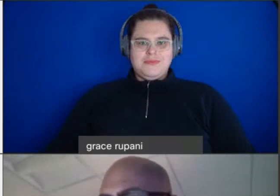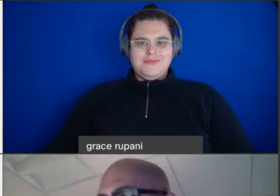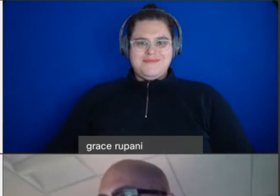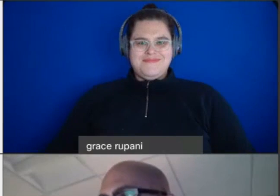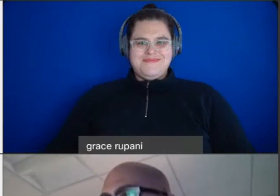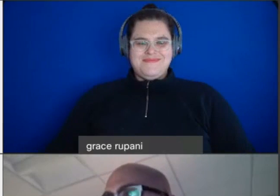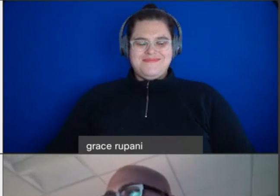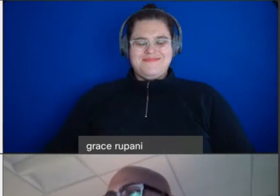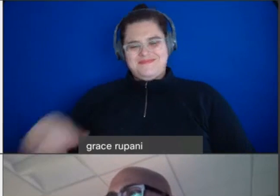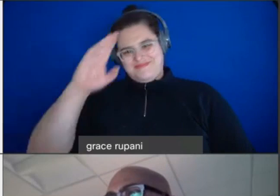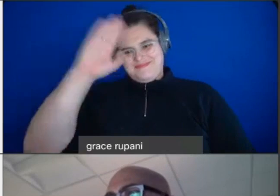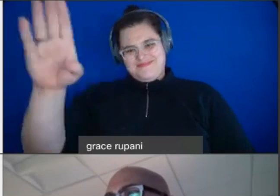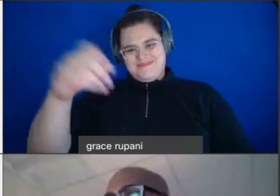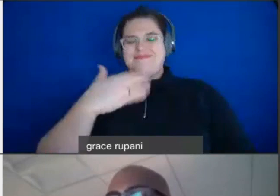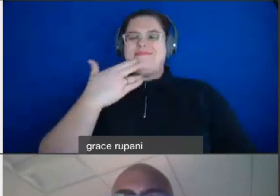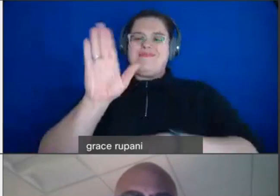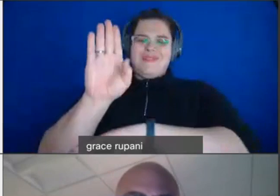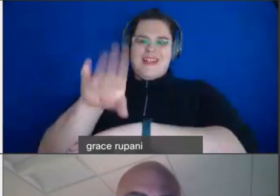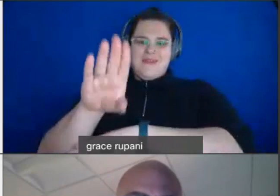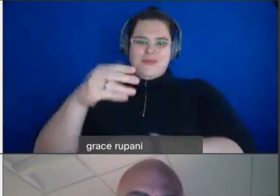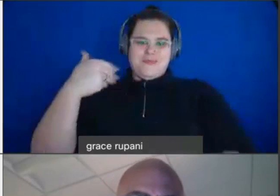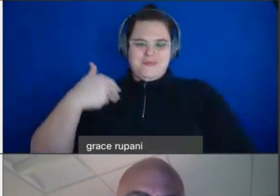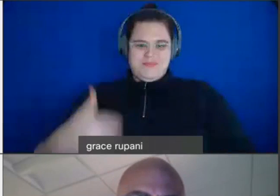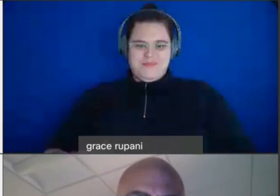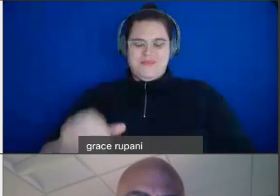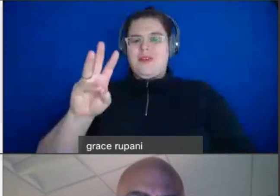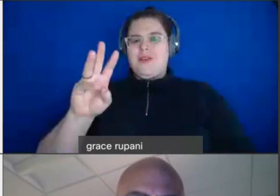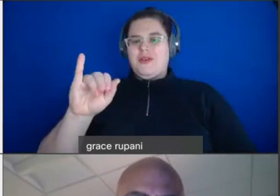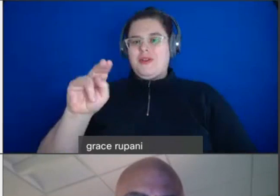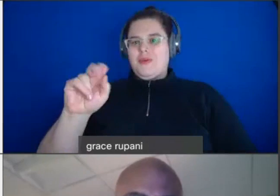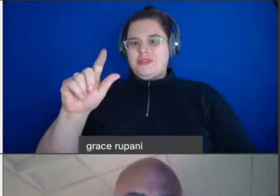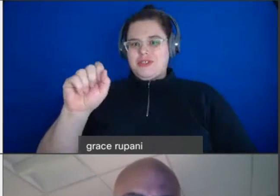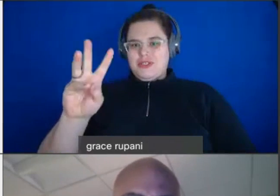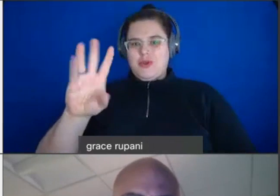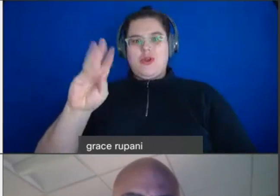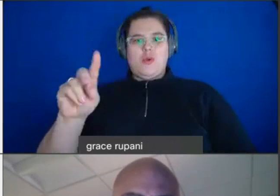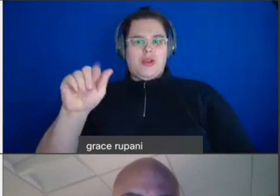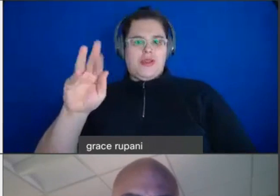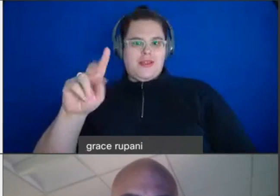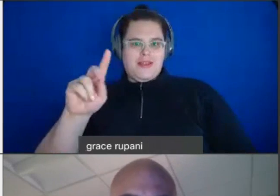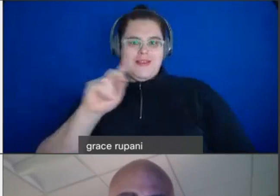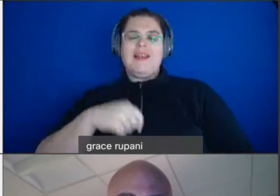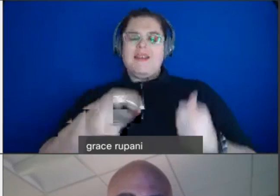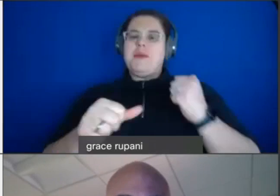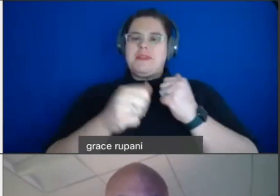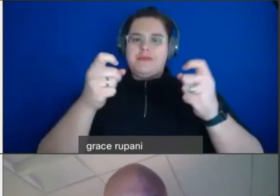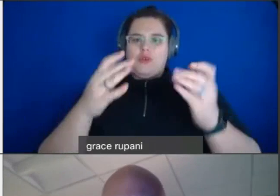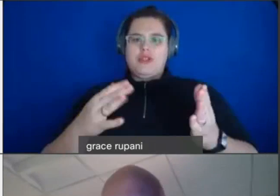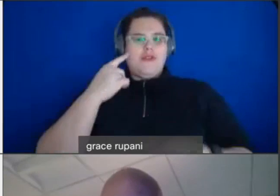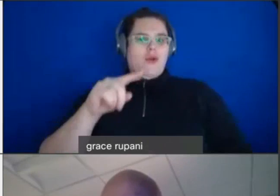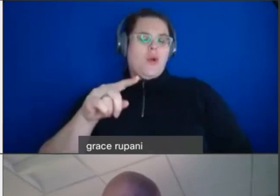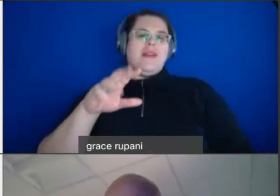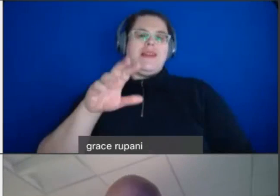Good afternoon, everyone. This is Winslow Woodland, Deputy Director for the Developmental Disabilities Administration. I will